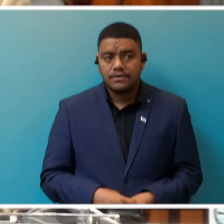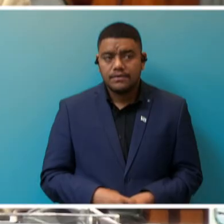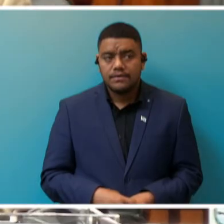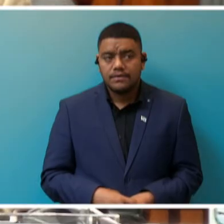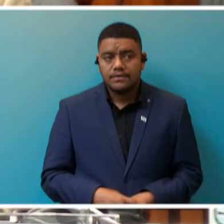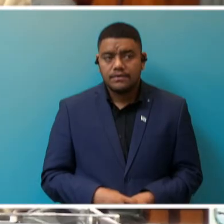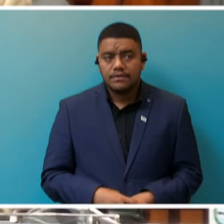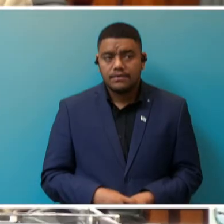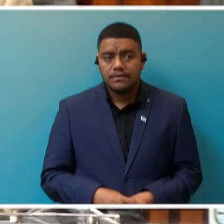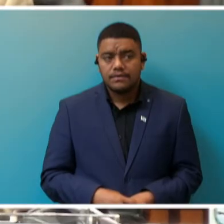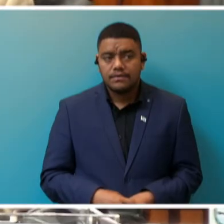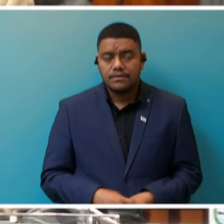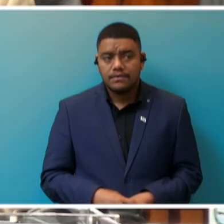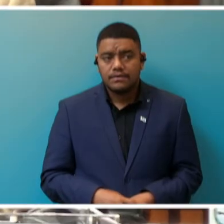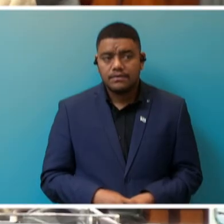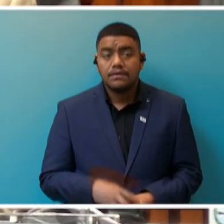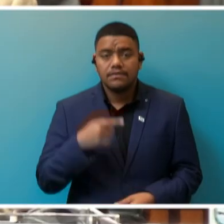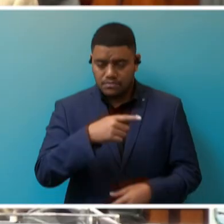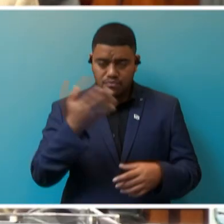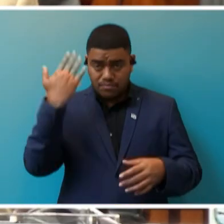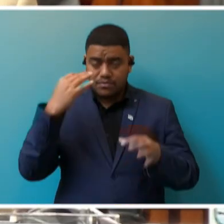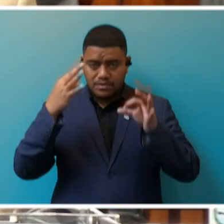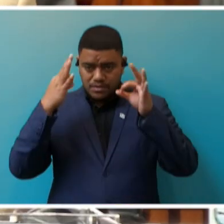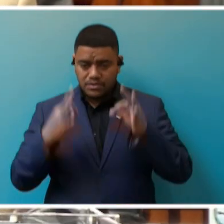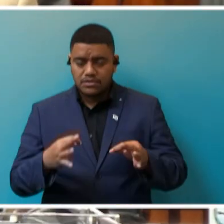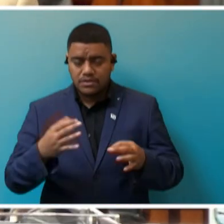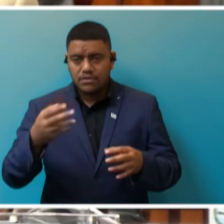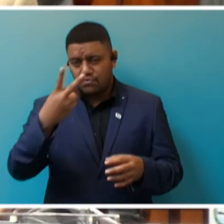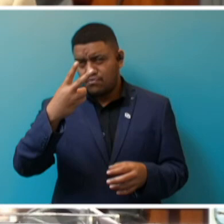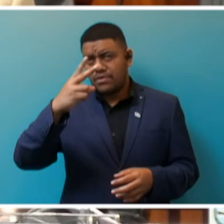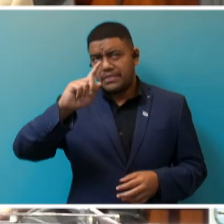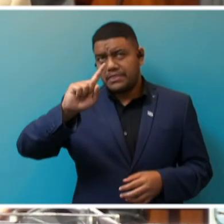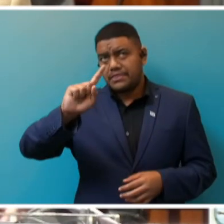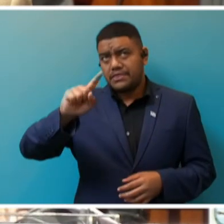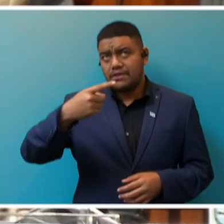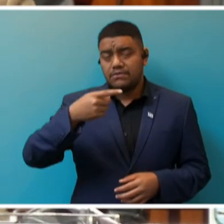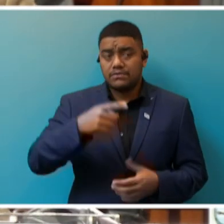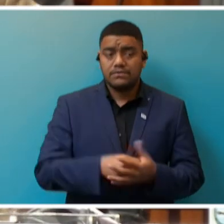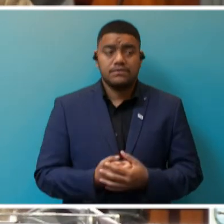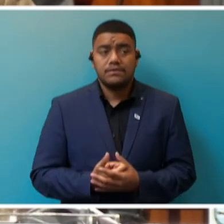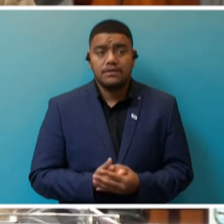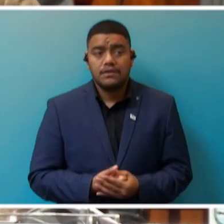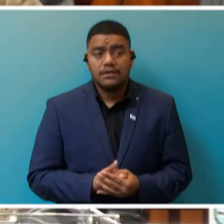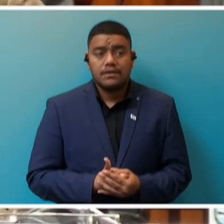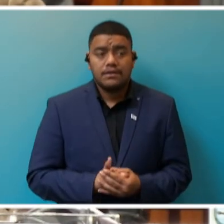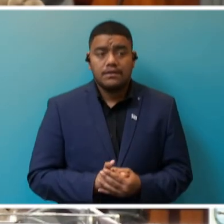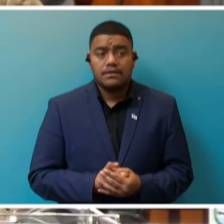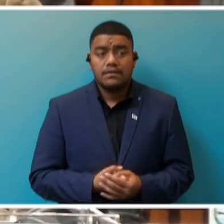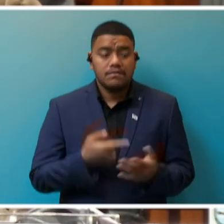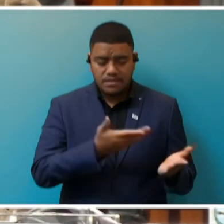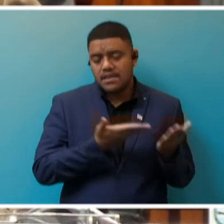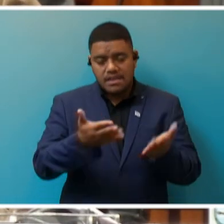reserved. And that was the decision of the cabinet in 2000, reserved for the original